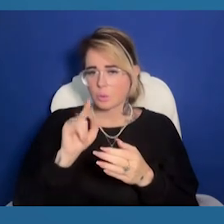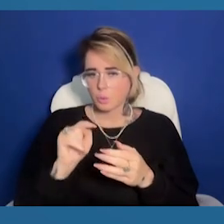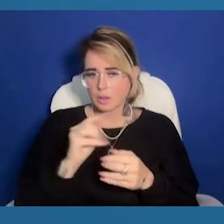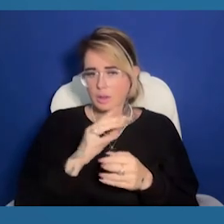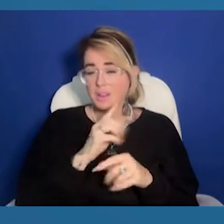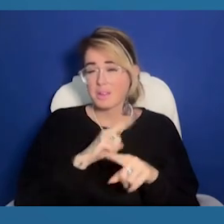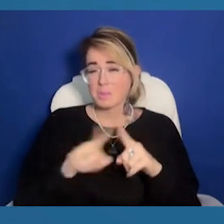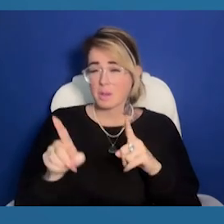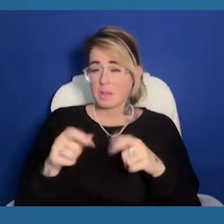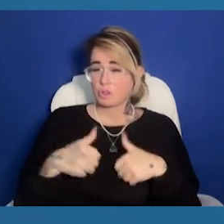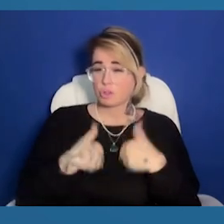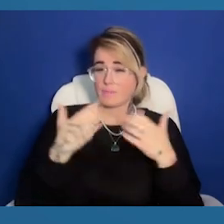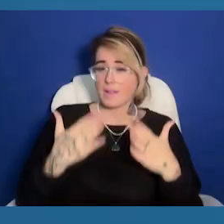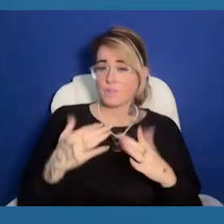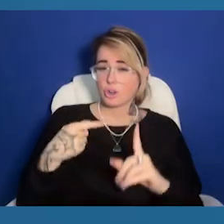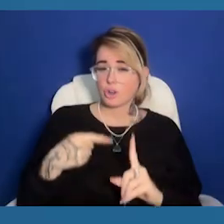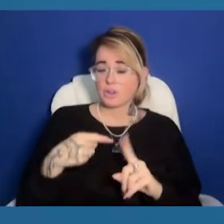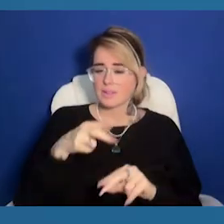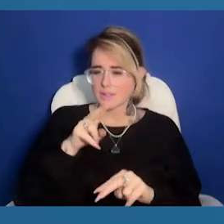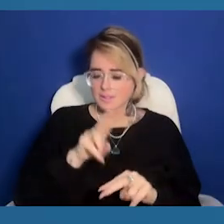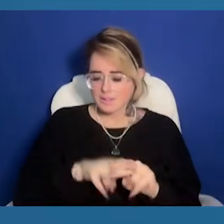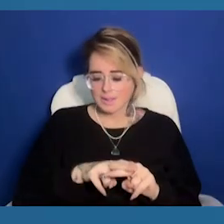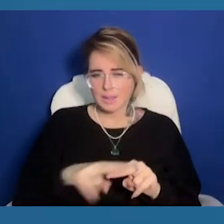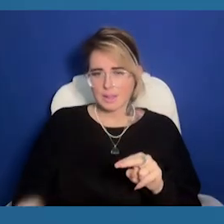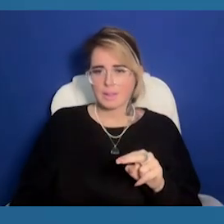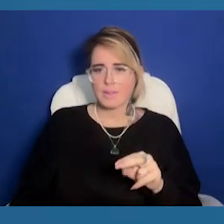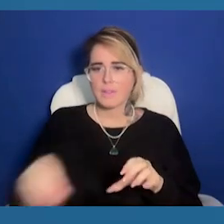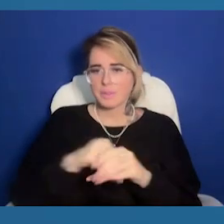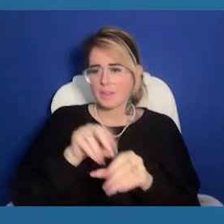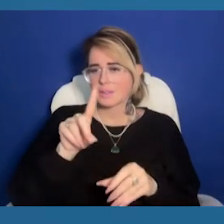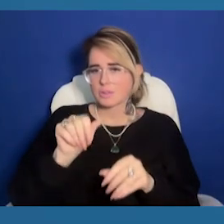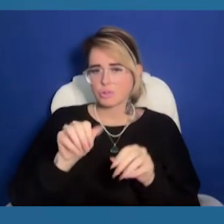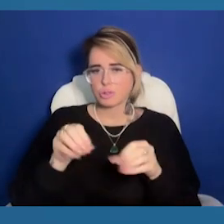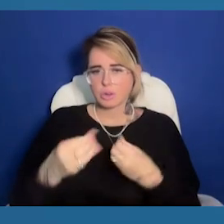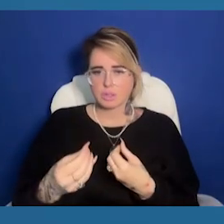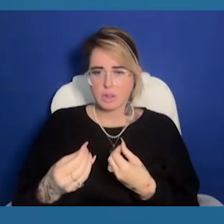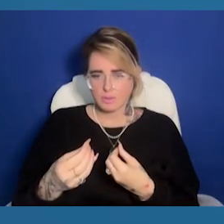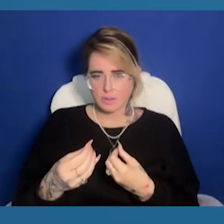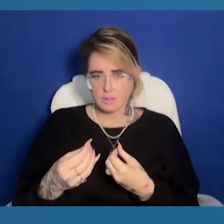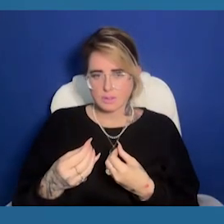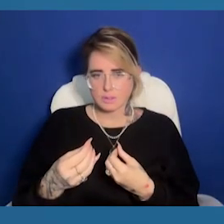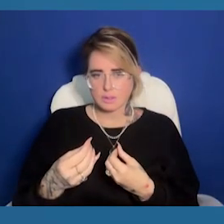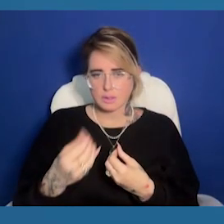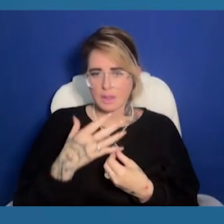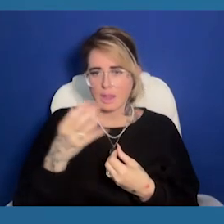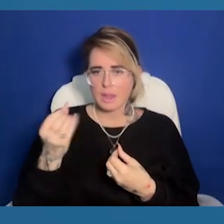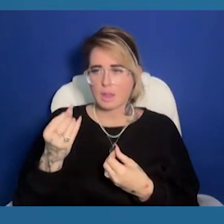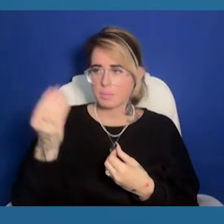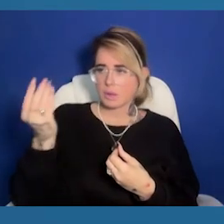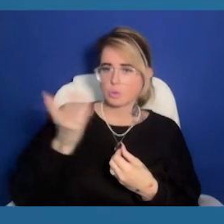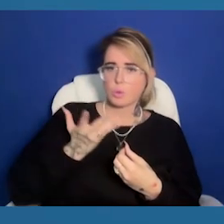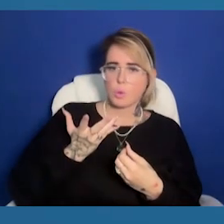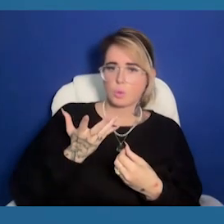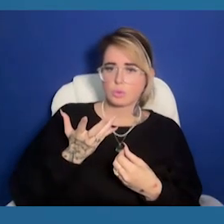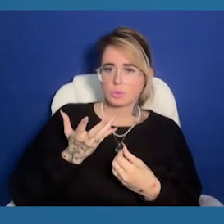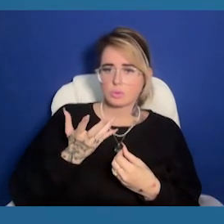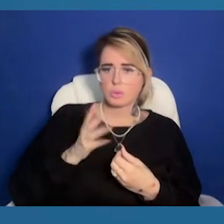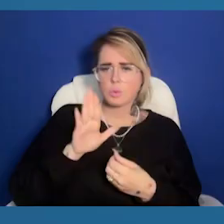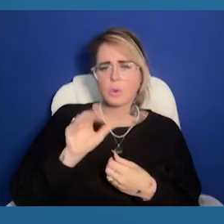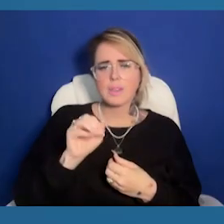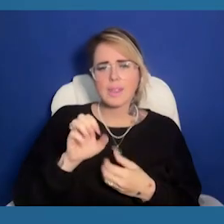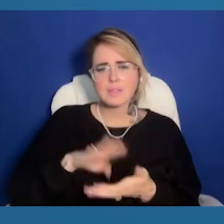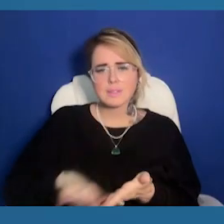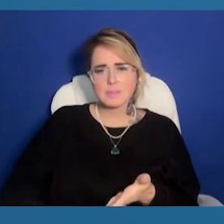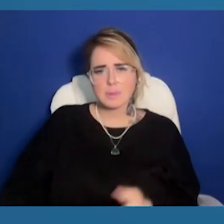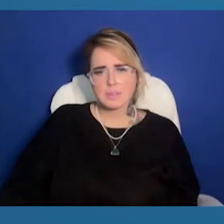being a survivor, sitting in a district attorney's office and being told your case is getting